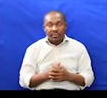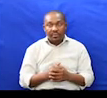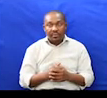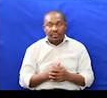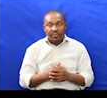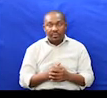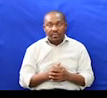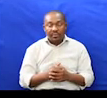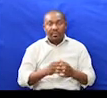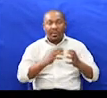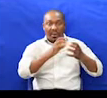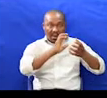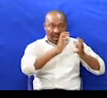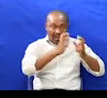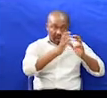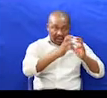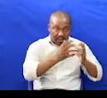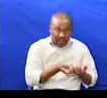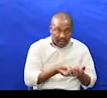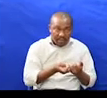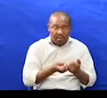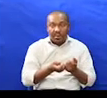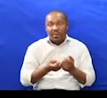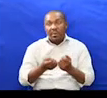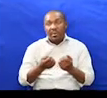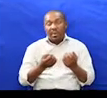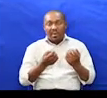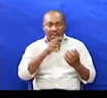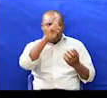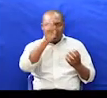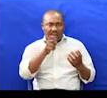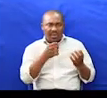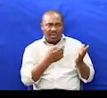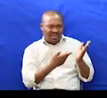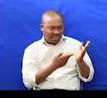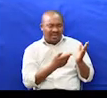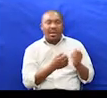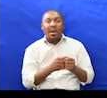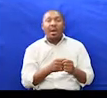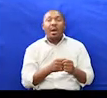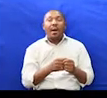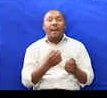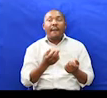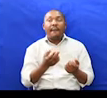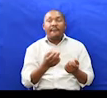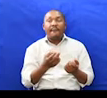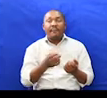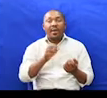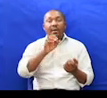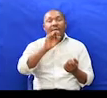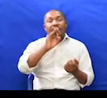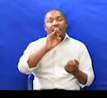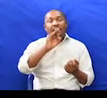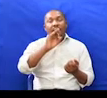nuclear reaction, what happened? Well, let us start fission. Fission